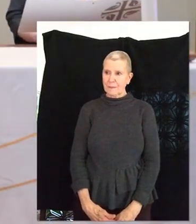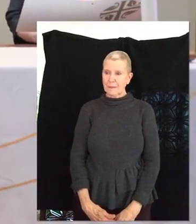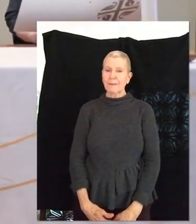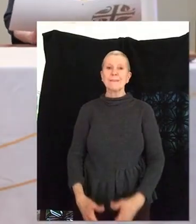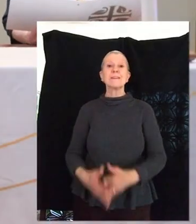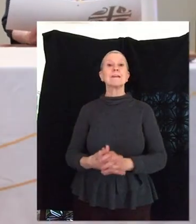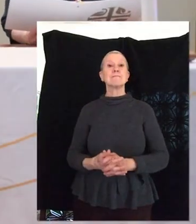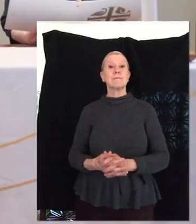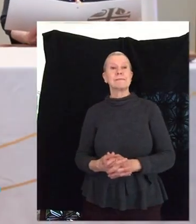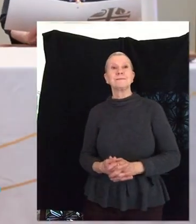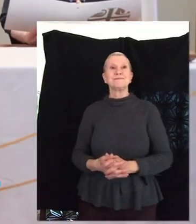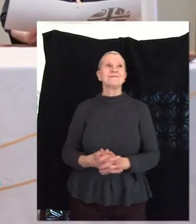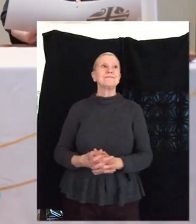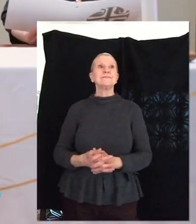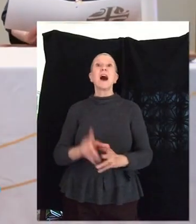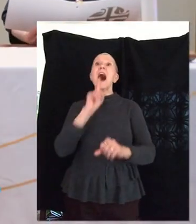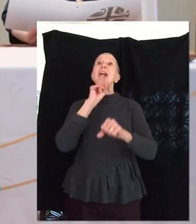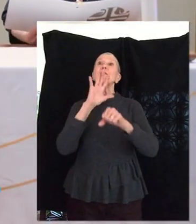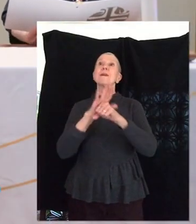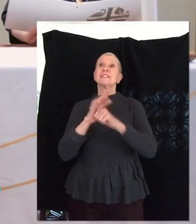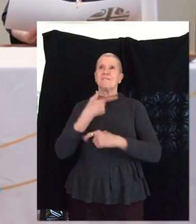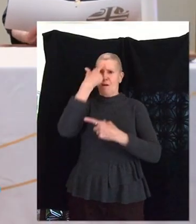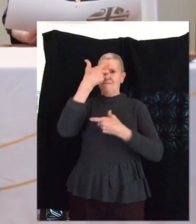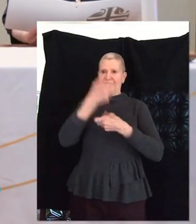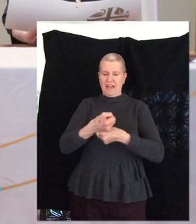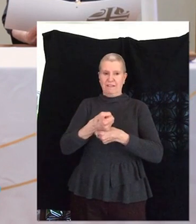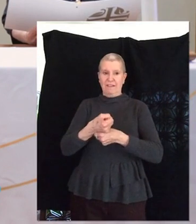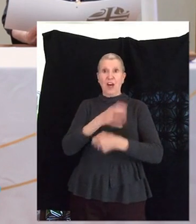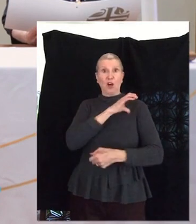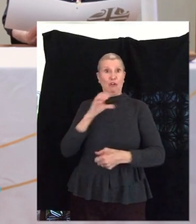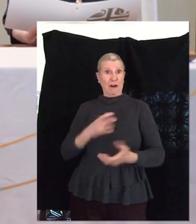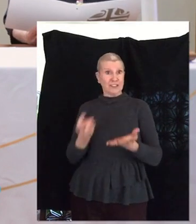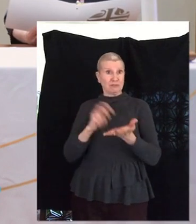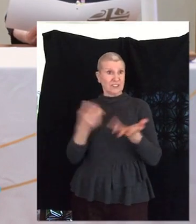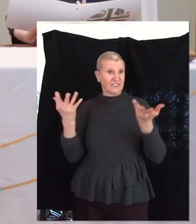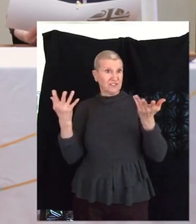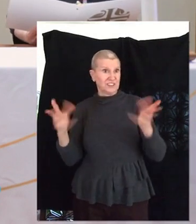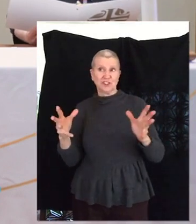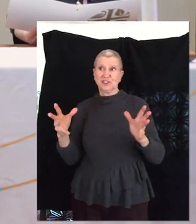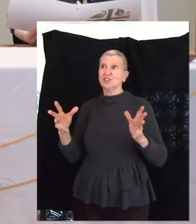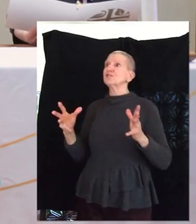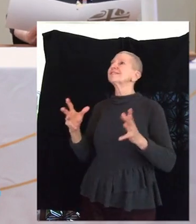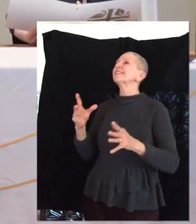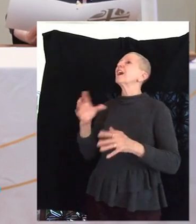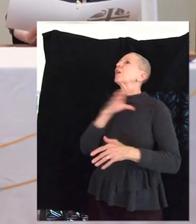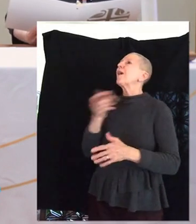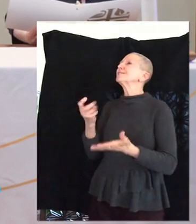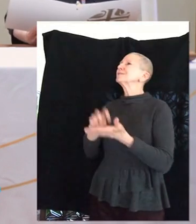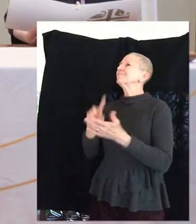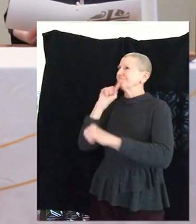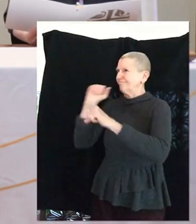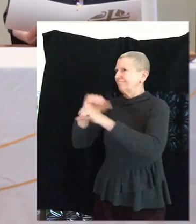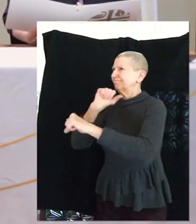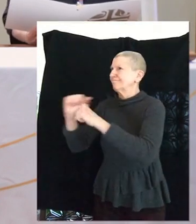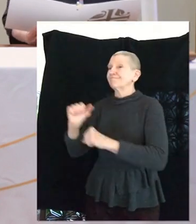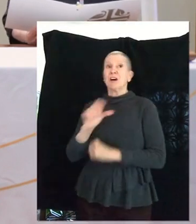We join together in the affirmation of faith. Christ is risen. Christ is risen indeed. Christ